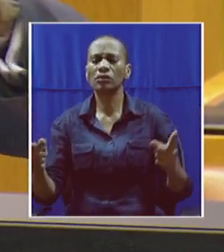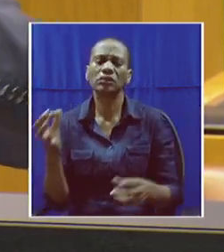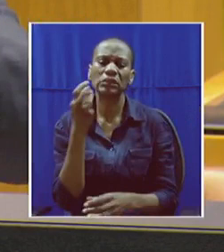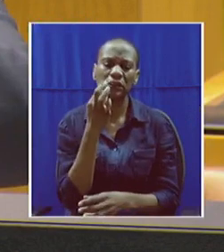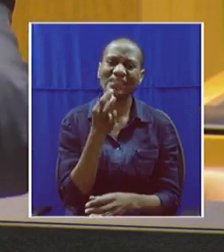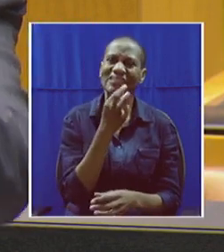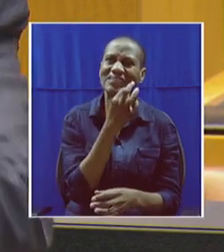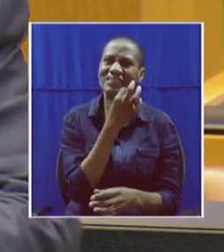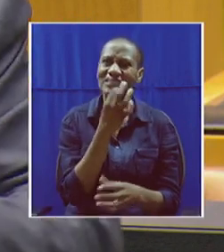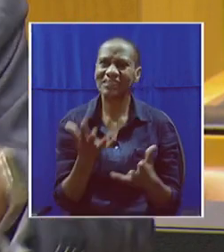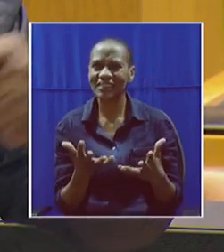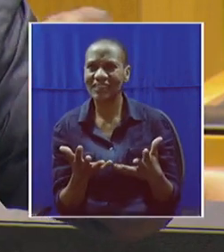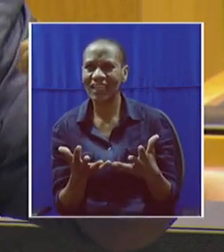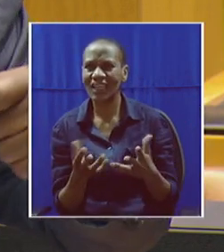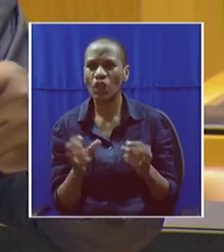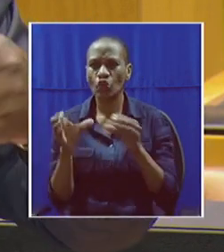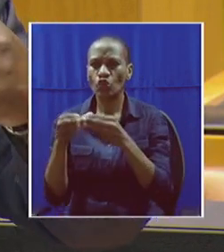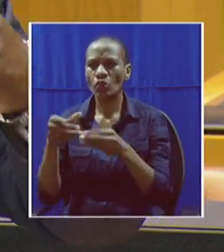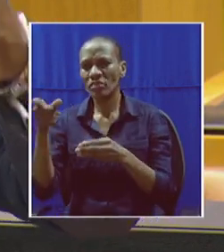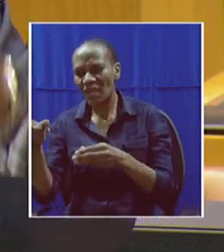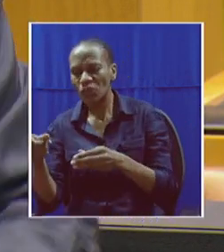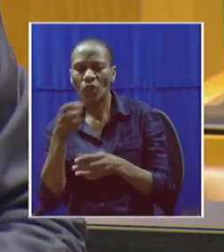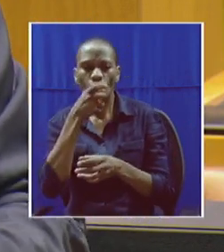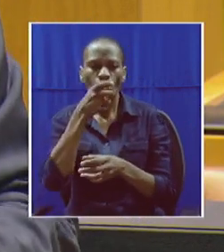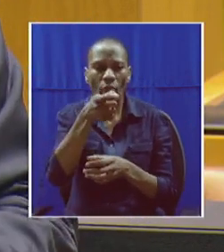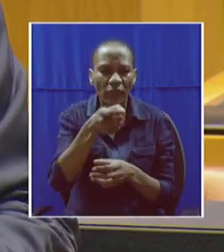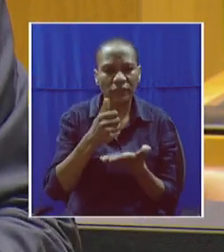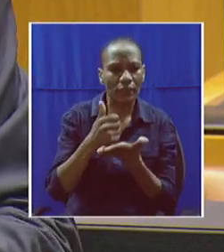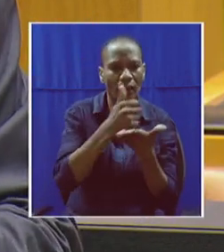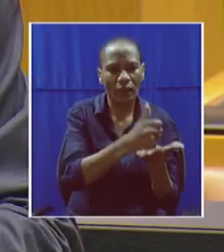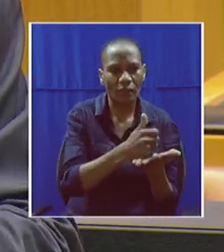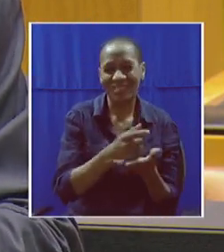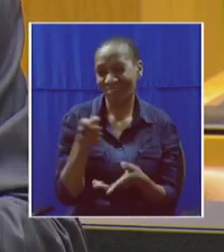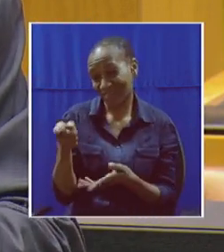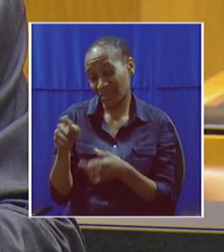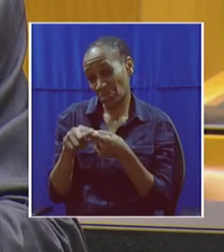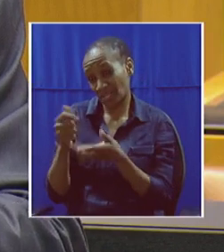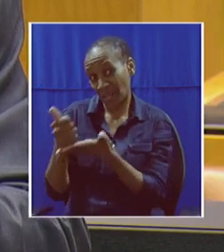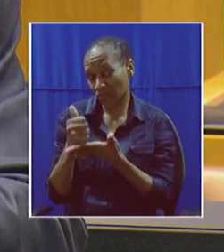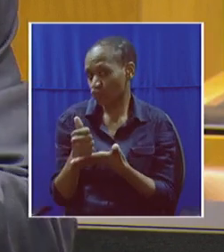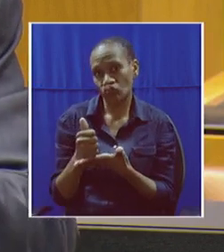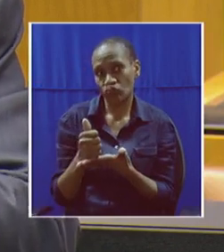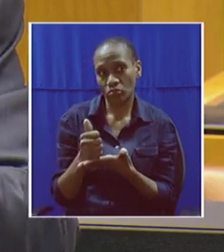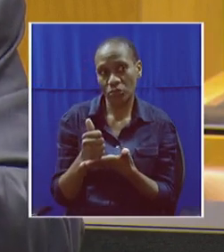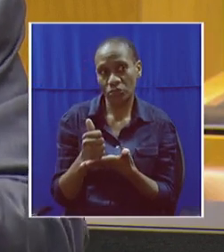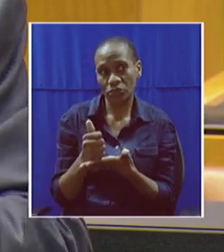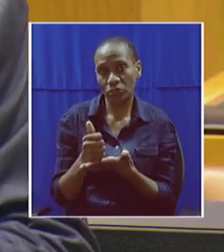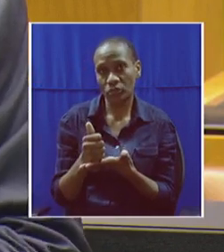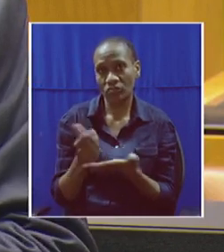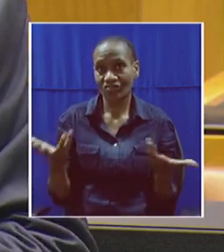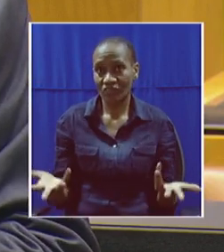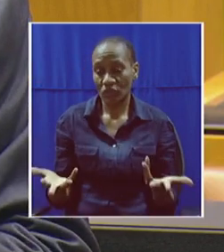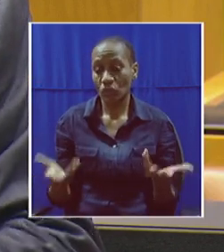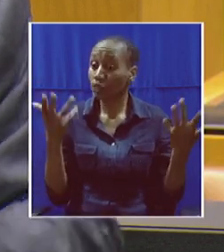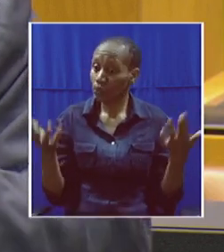that this party made that contribution that it might not be helpful uh at all so uh let's not stand on